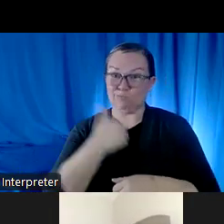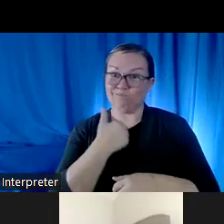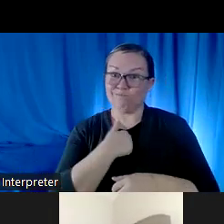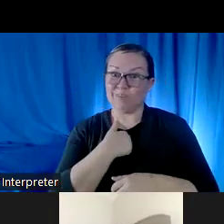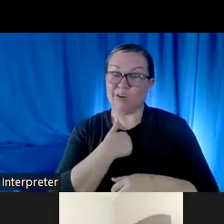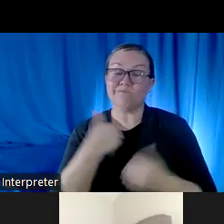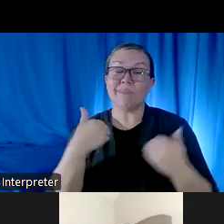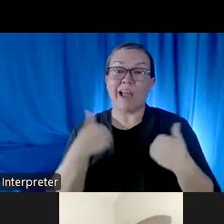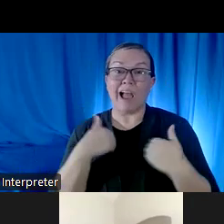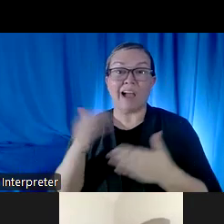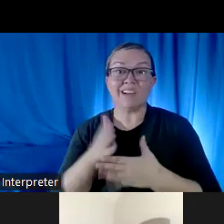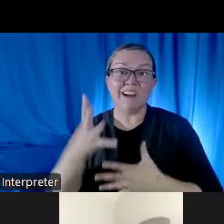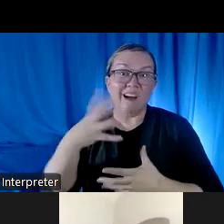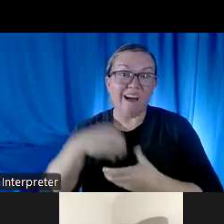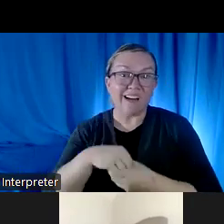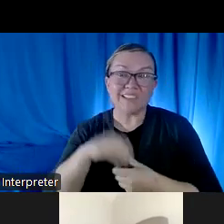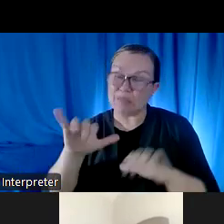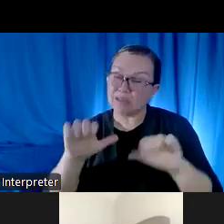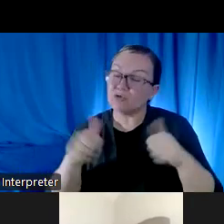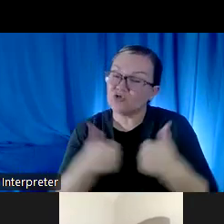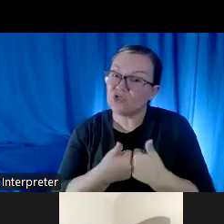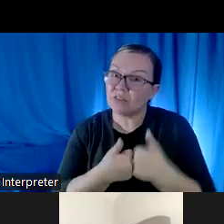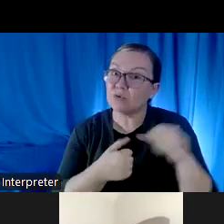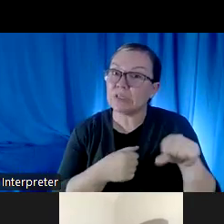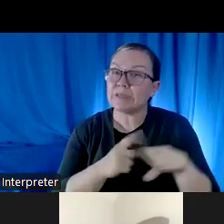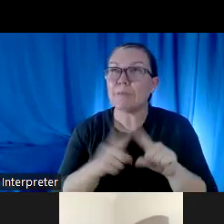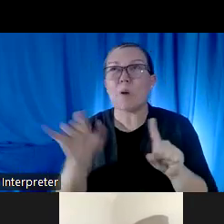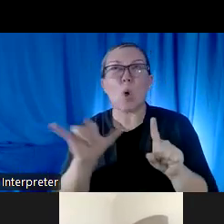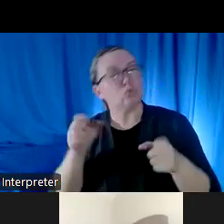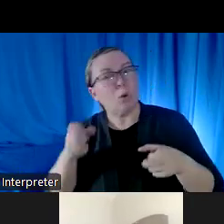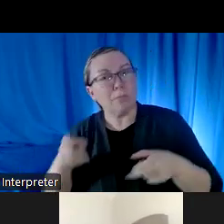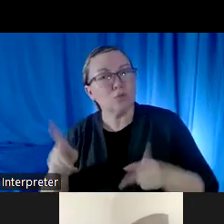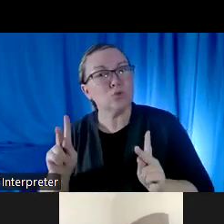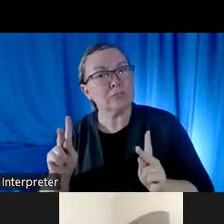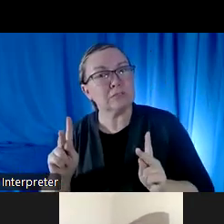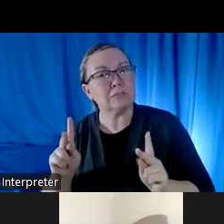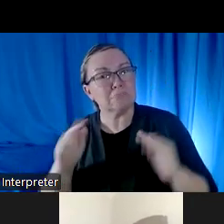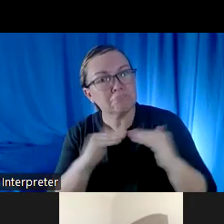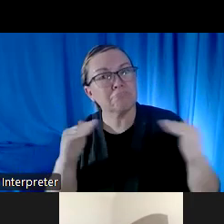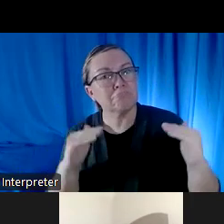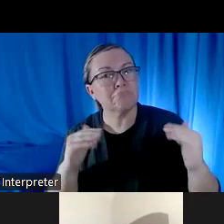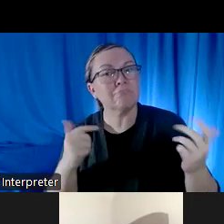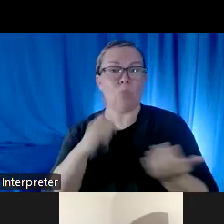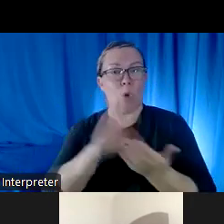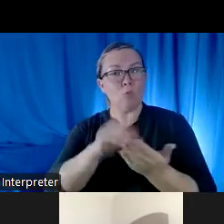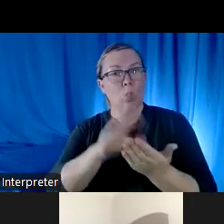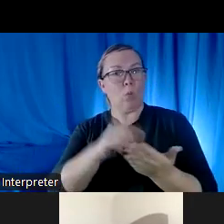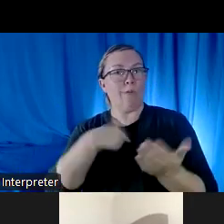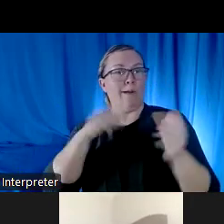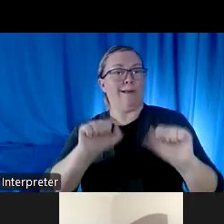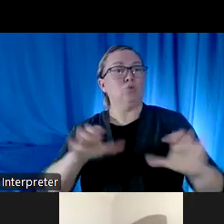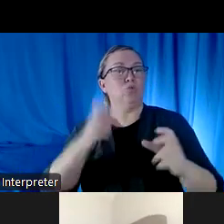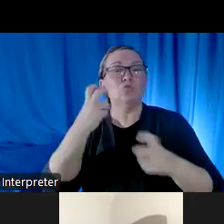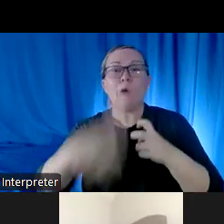having autism is a challenge, but it's also an opportunity. I've learned that I can do hard